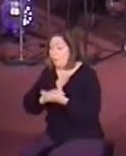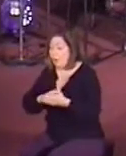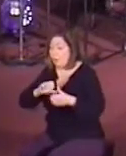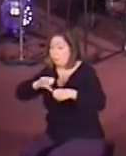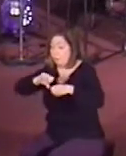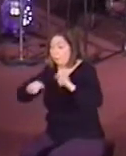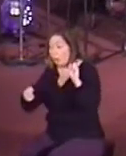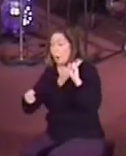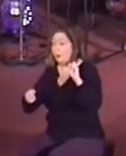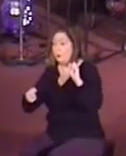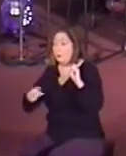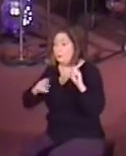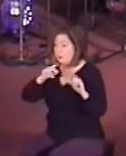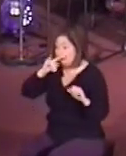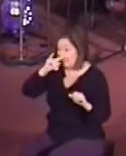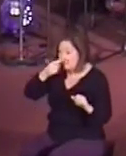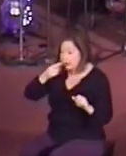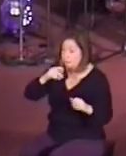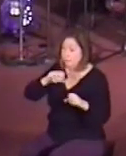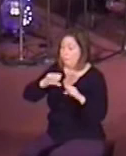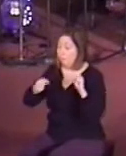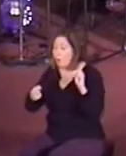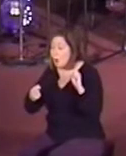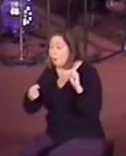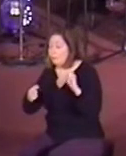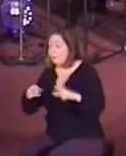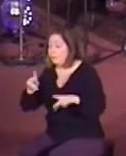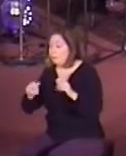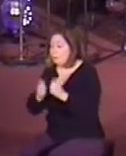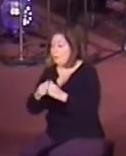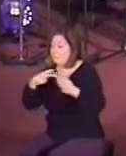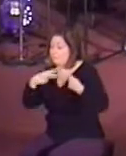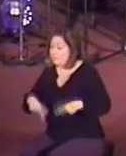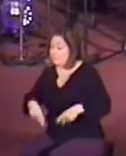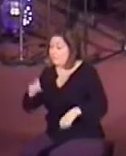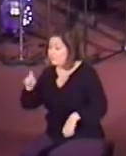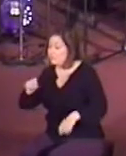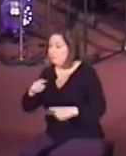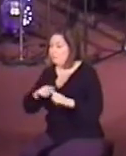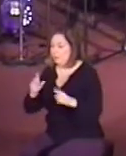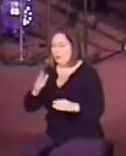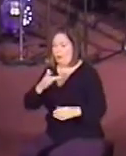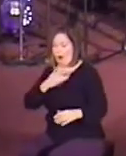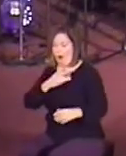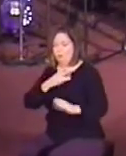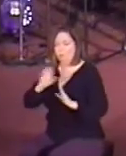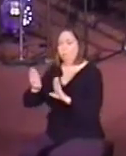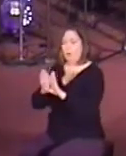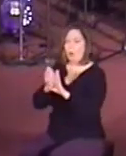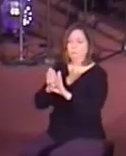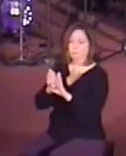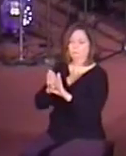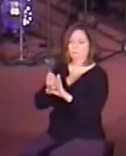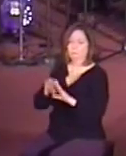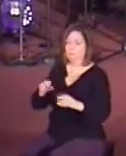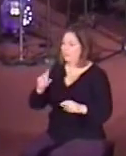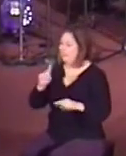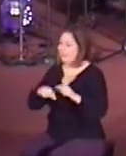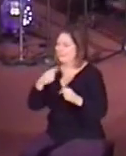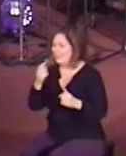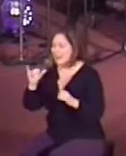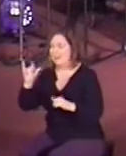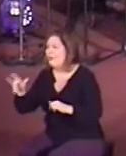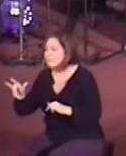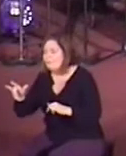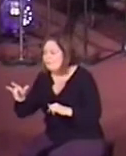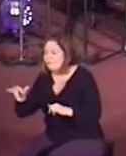broken, your kids hurt, people around you in physical needs, and you turn your heart off to that person and claim to love him? Look what he says here in